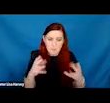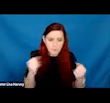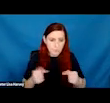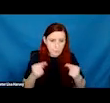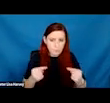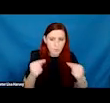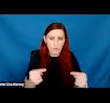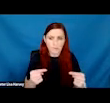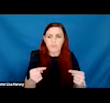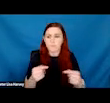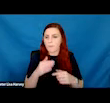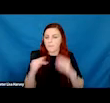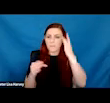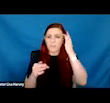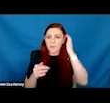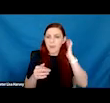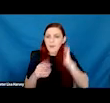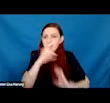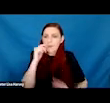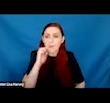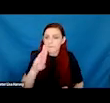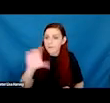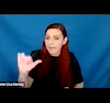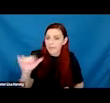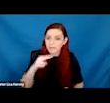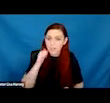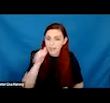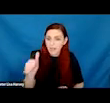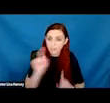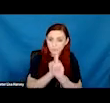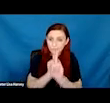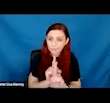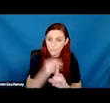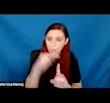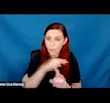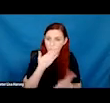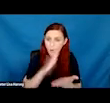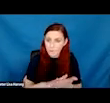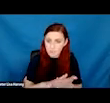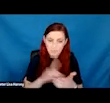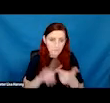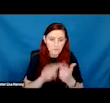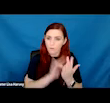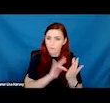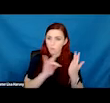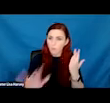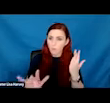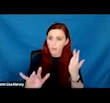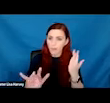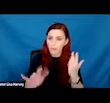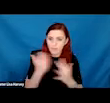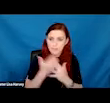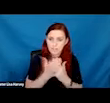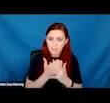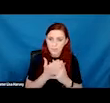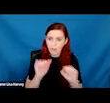our personal assistants not being allowed to accompany us to essential medical appointments, to the removal of accessible parking spaces